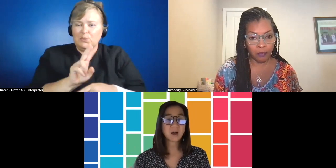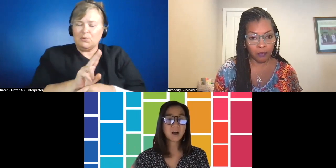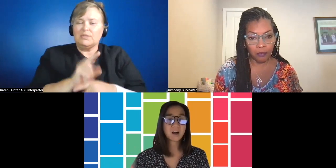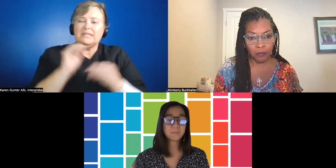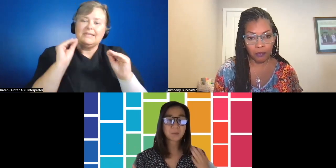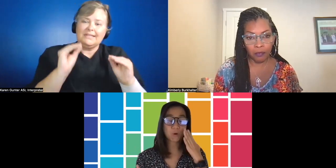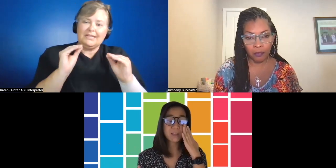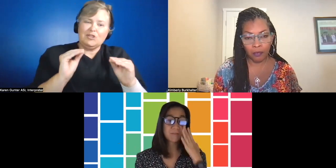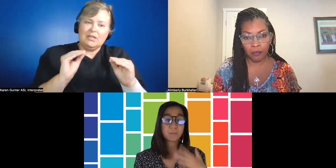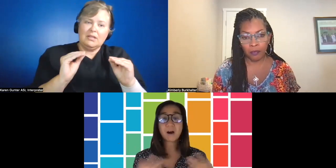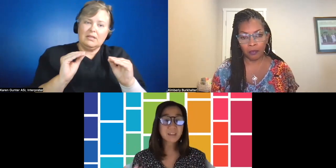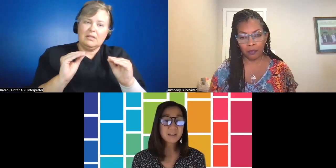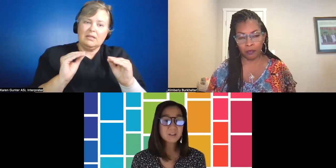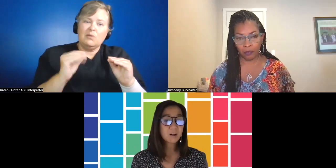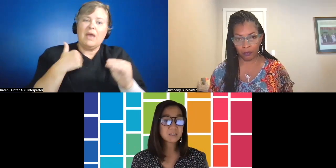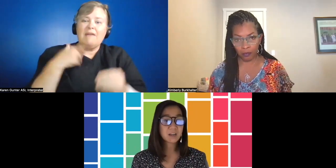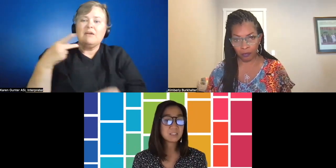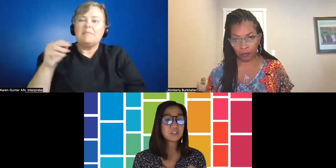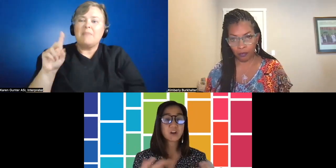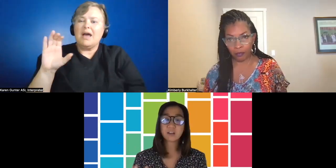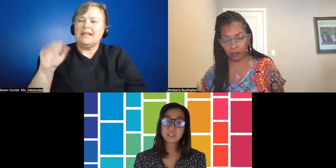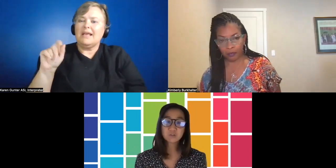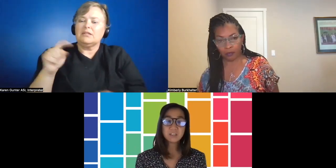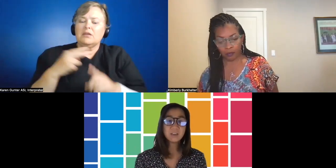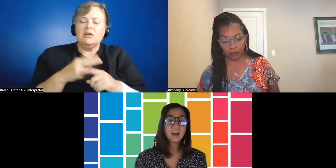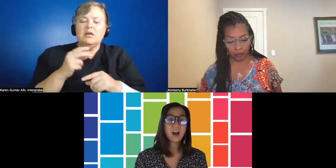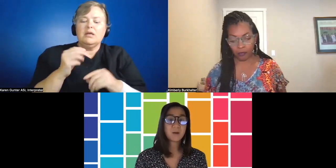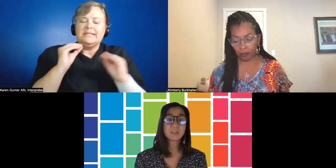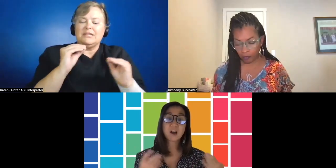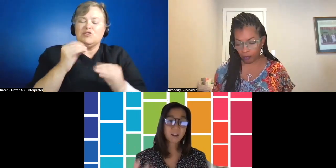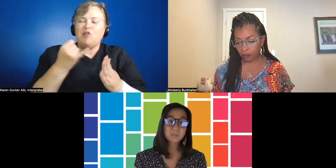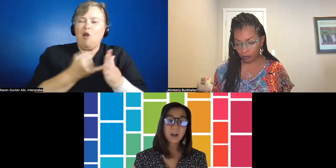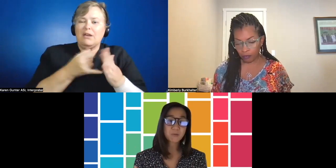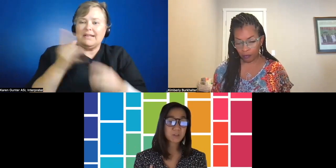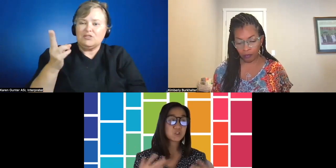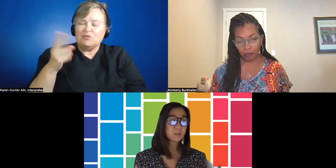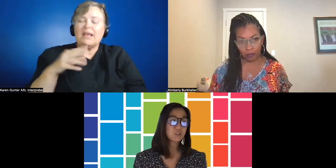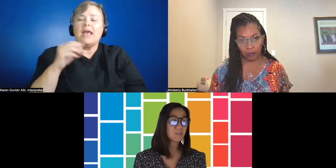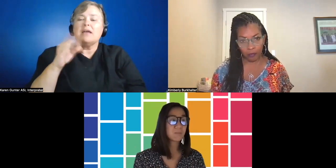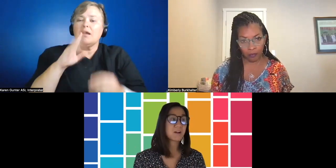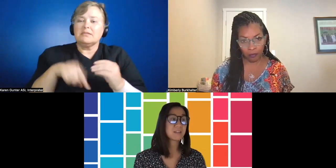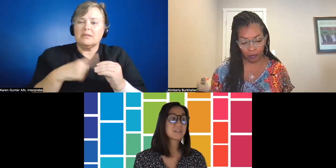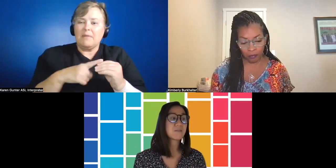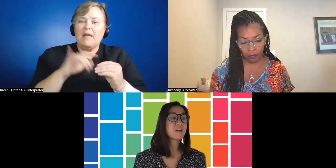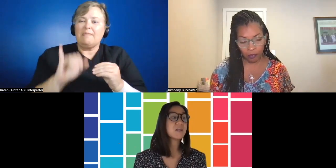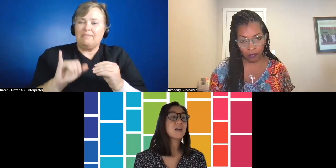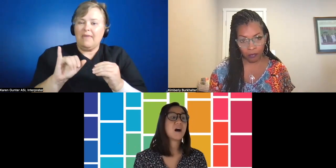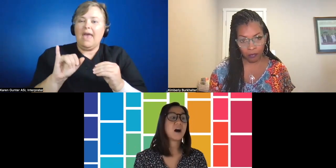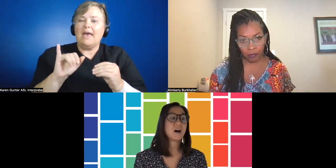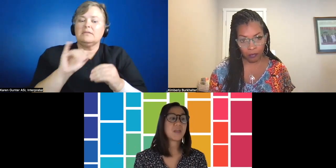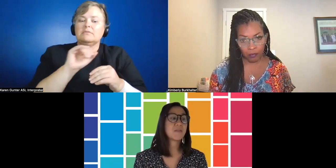Teaching, or we have a podcast called Teaching Hard History that talks about, right, the true history of American